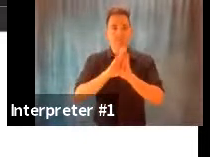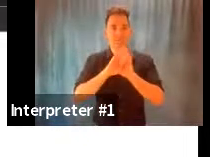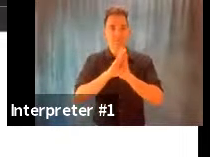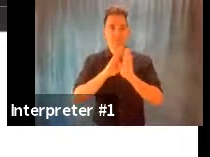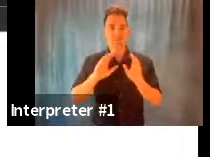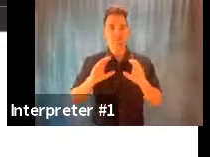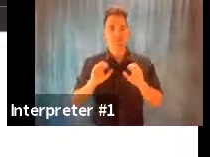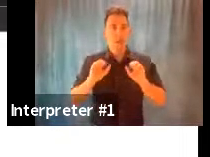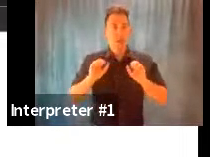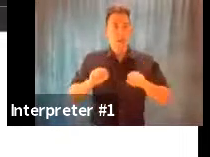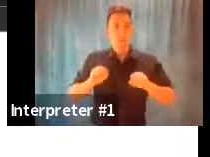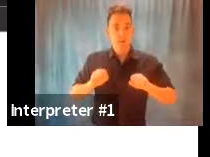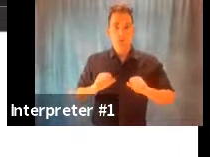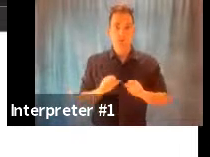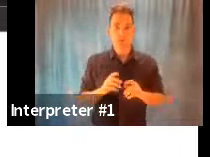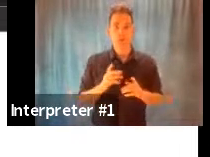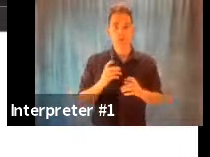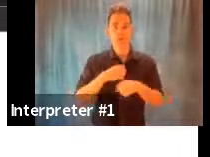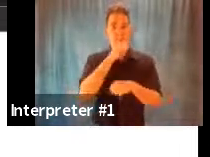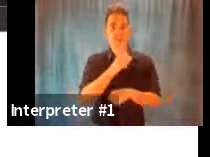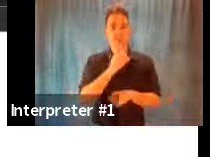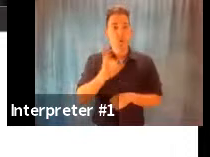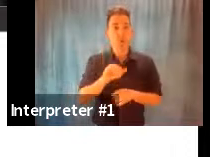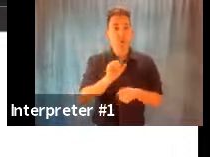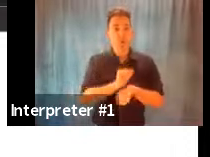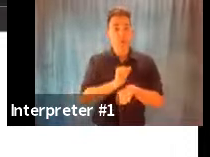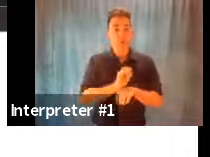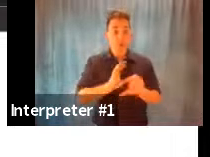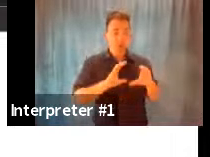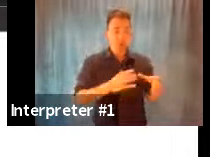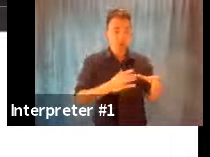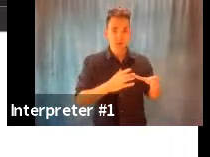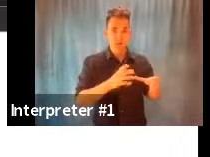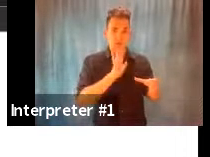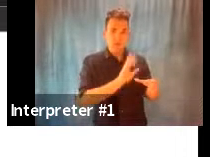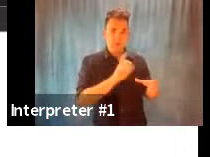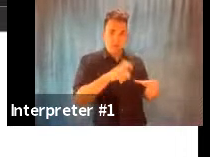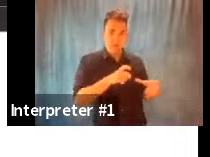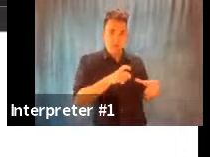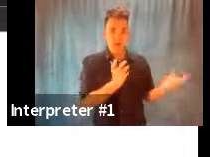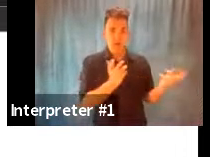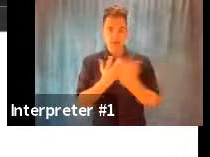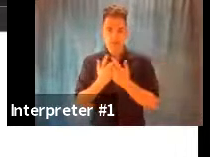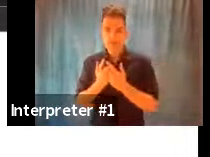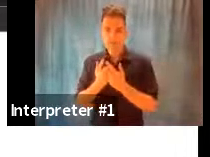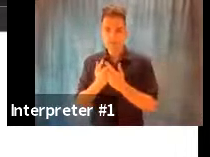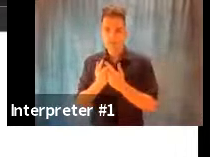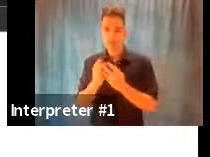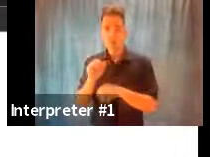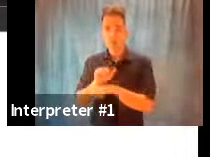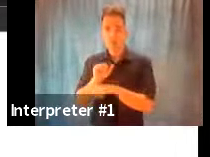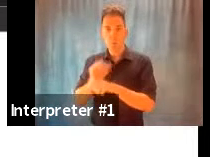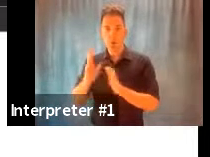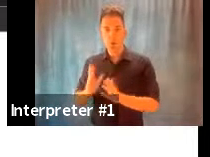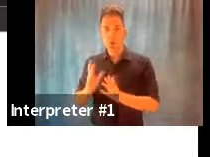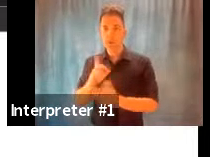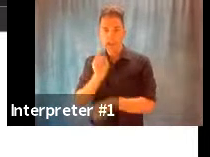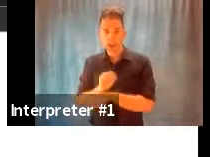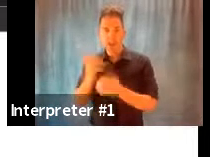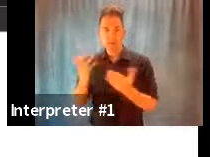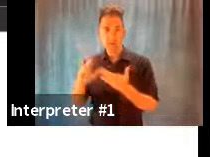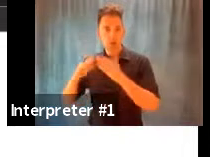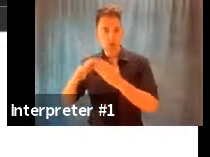again, make sure that workforce needs are matching the skills that workers have in our community. And we